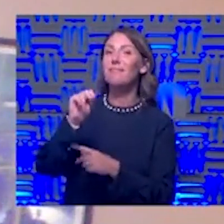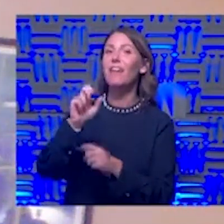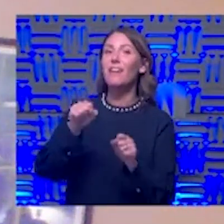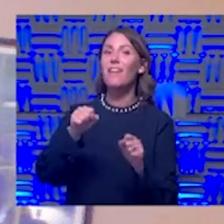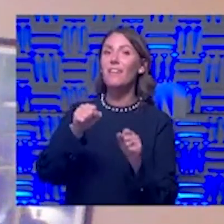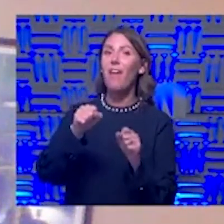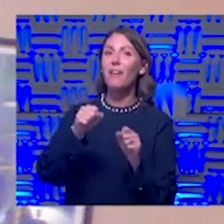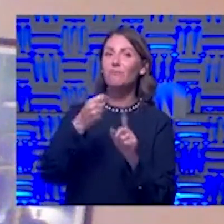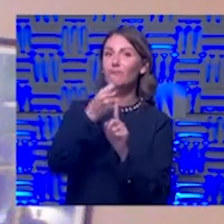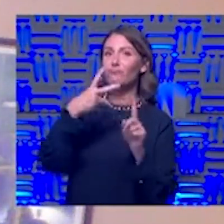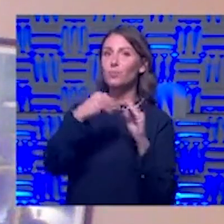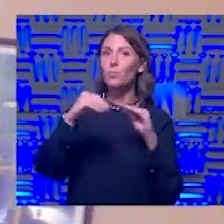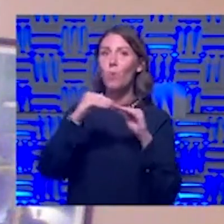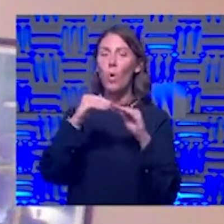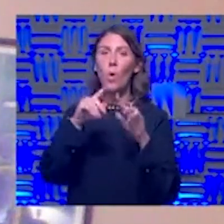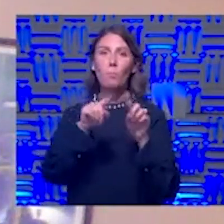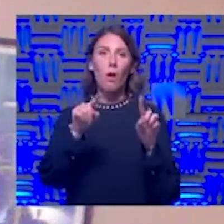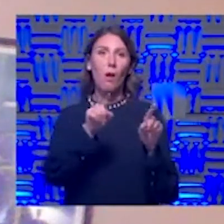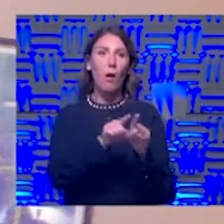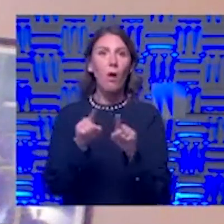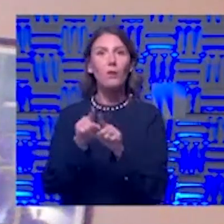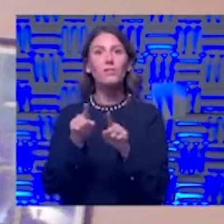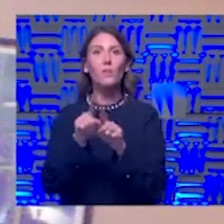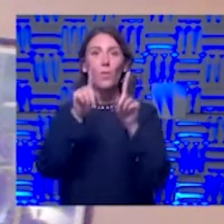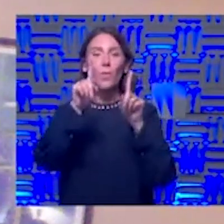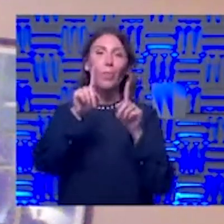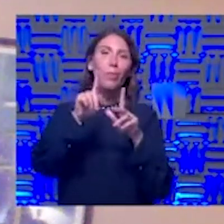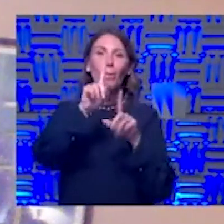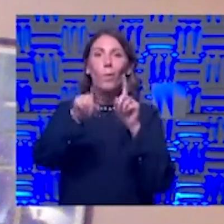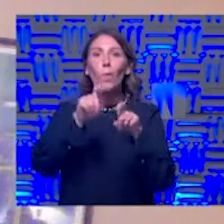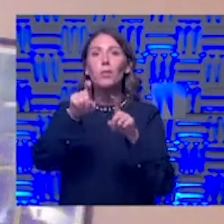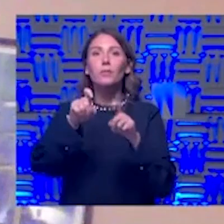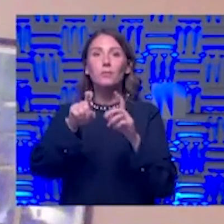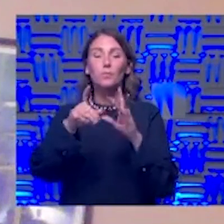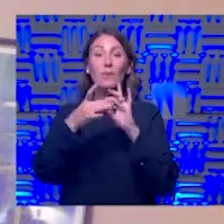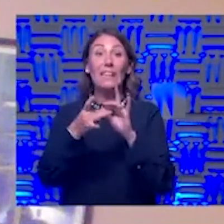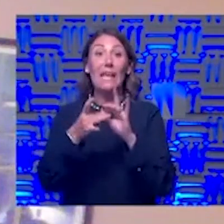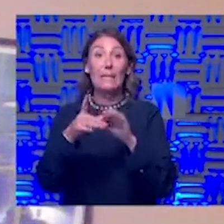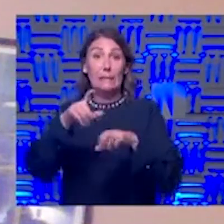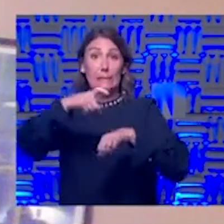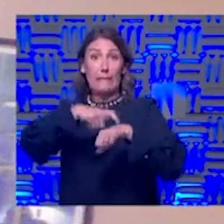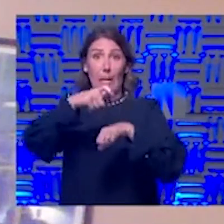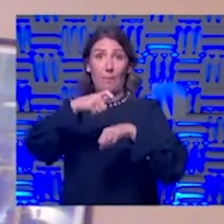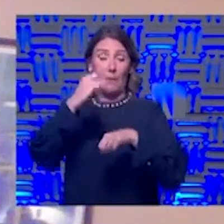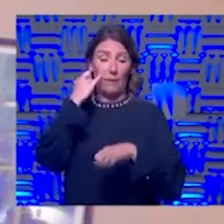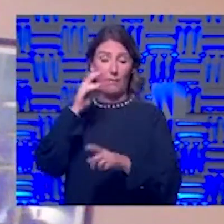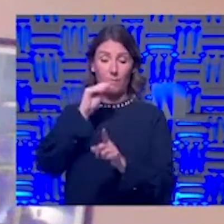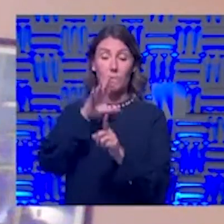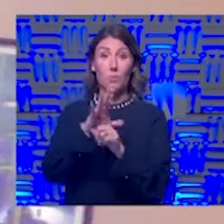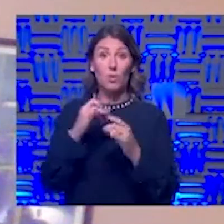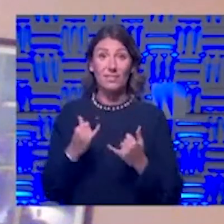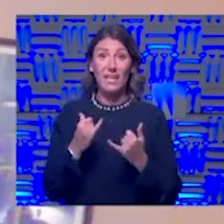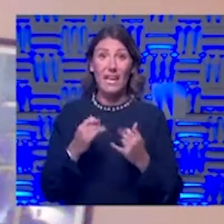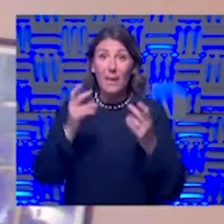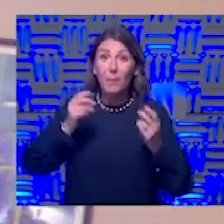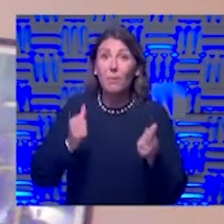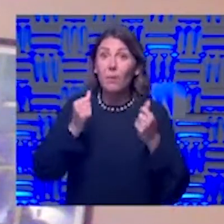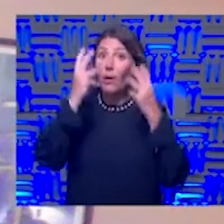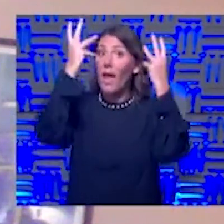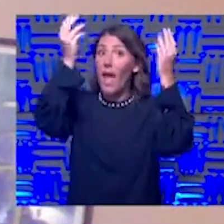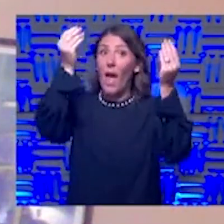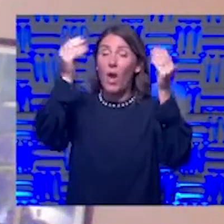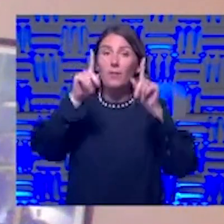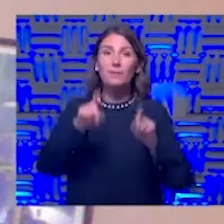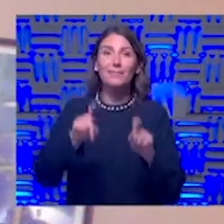think it's also, they brought up the question of timing. And so if I get exposed today and I immediately go out and get tested, I'll almost